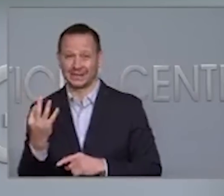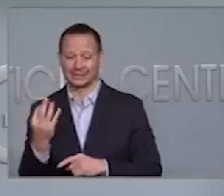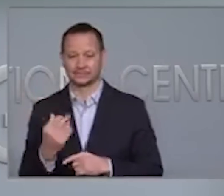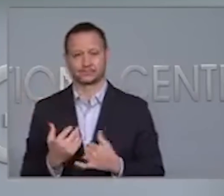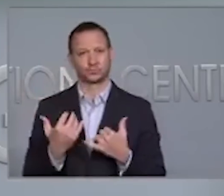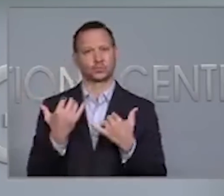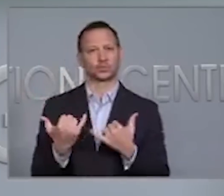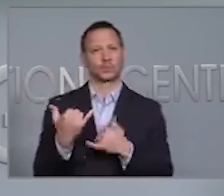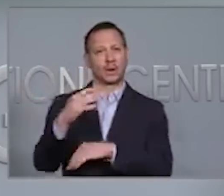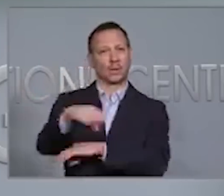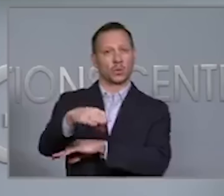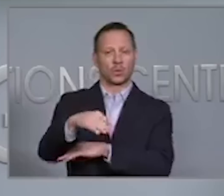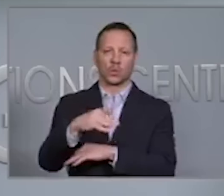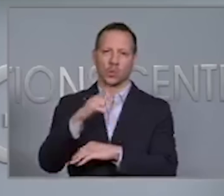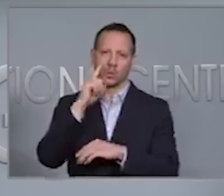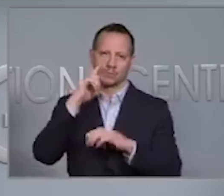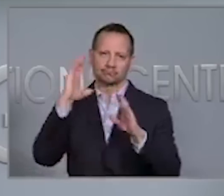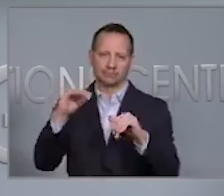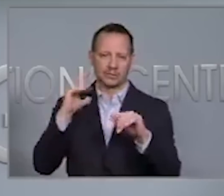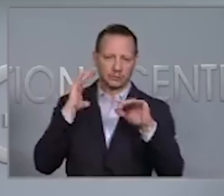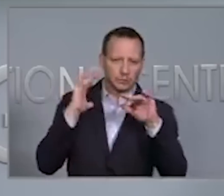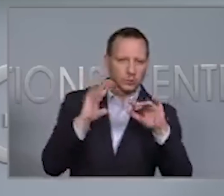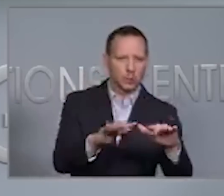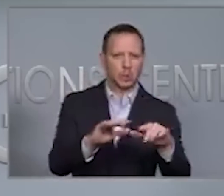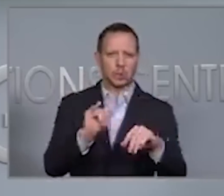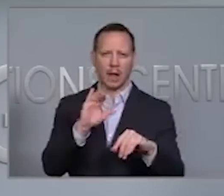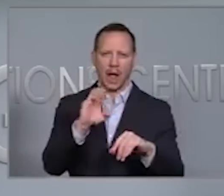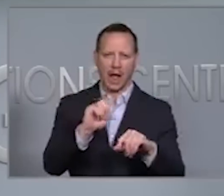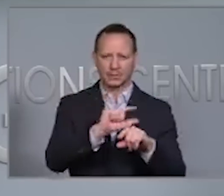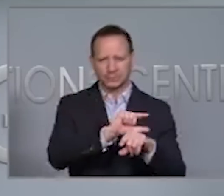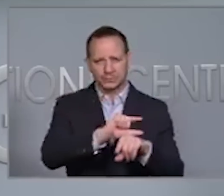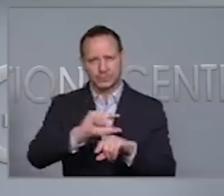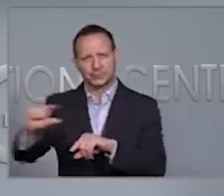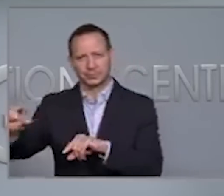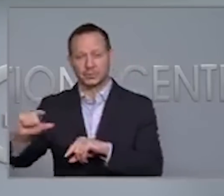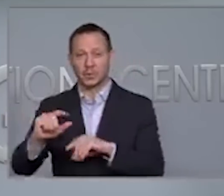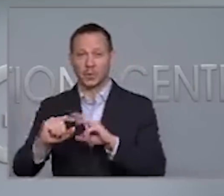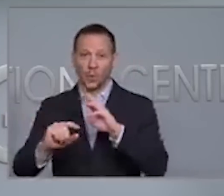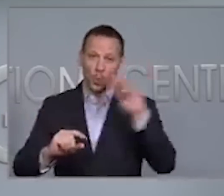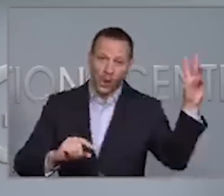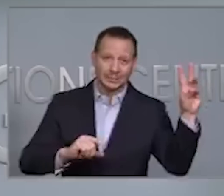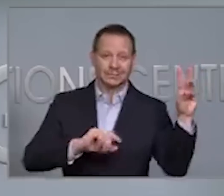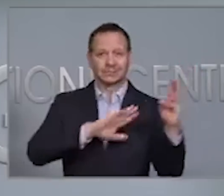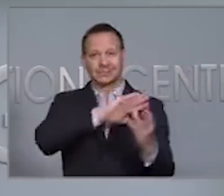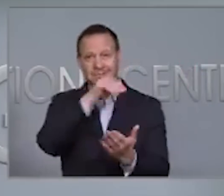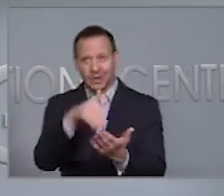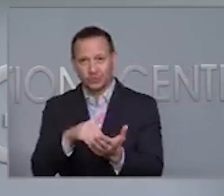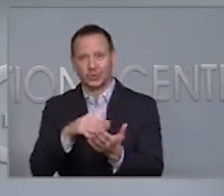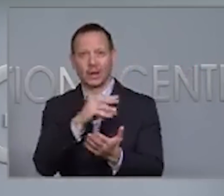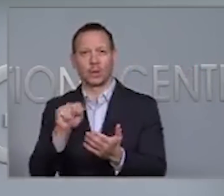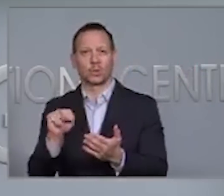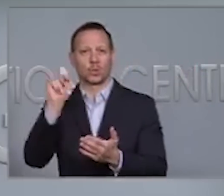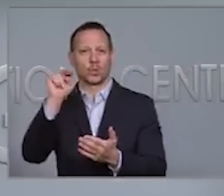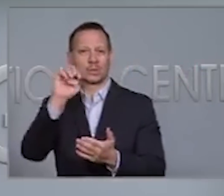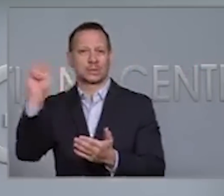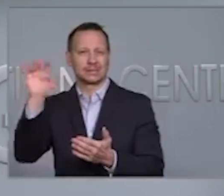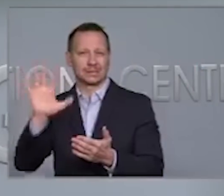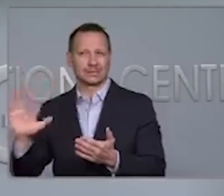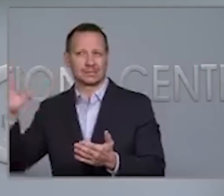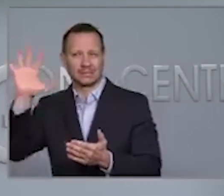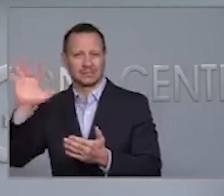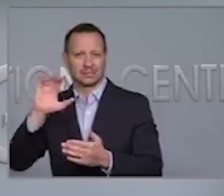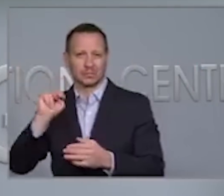expect many routes to be covered with snow and ice in western, central, and parts of northeastern North Carolina. So please